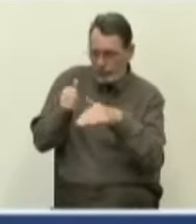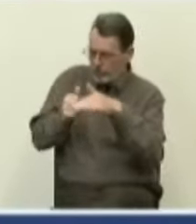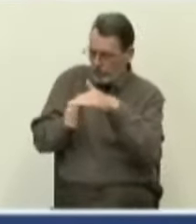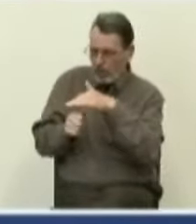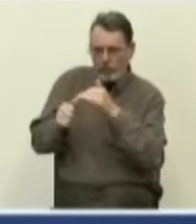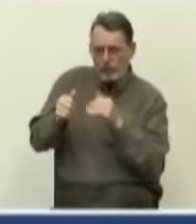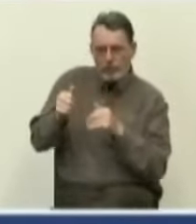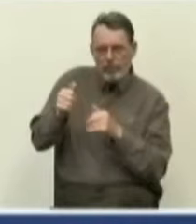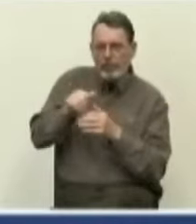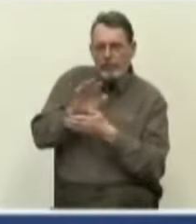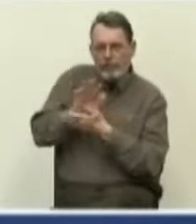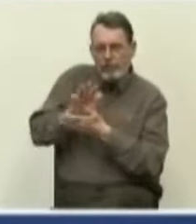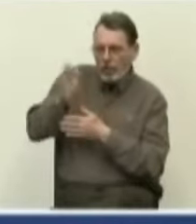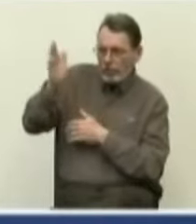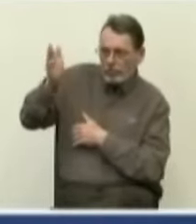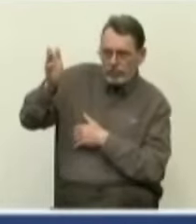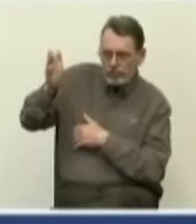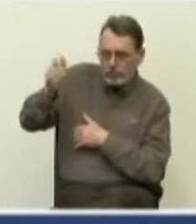presentation.